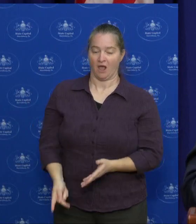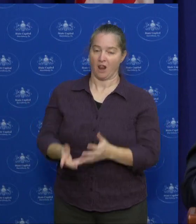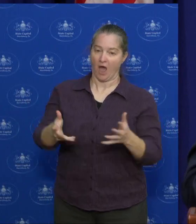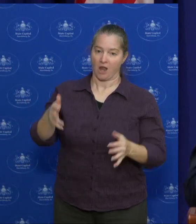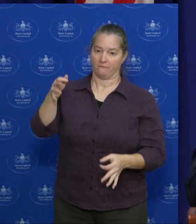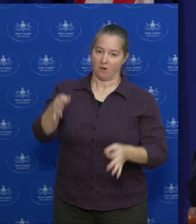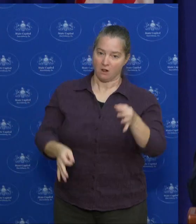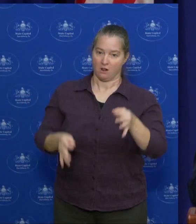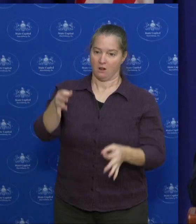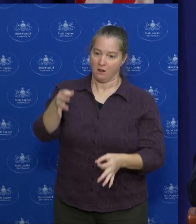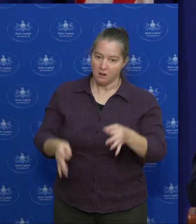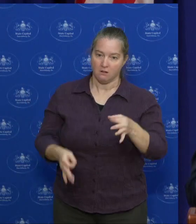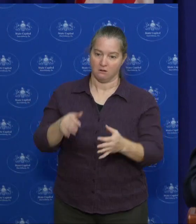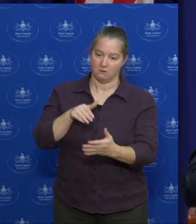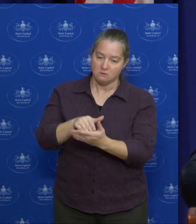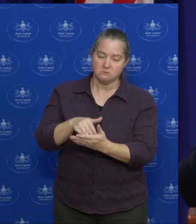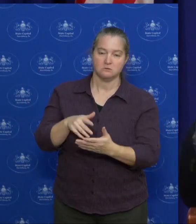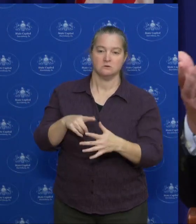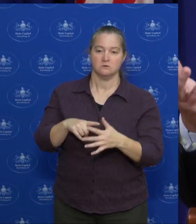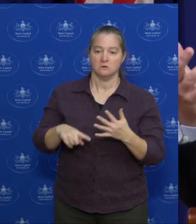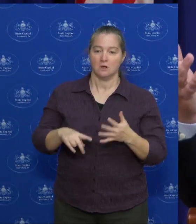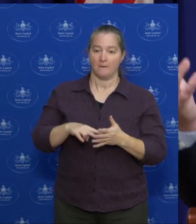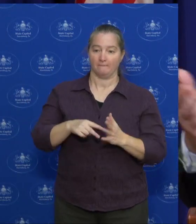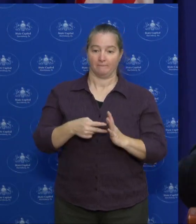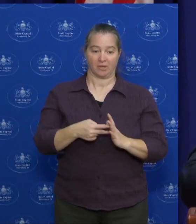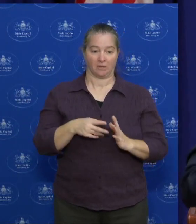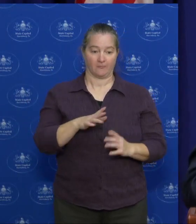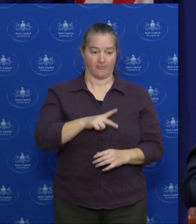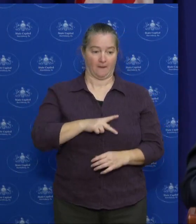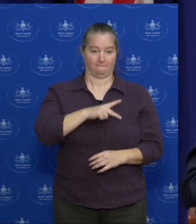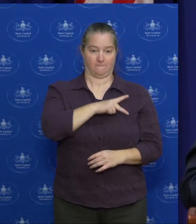litigation. They risk exposing personal